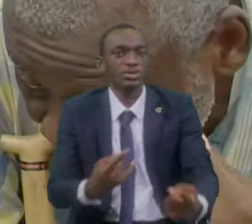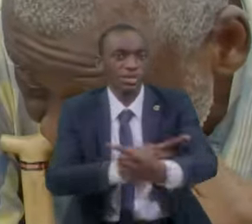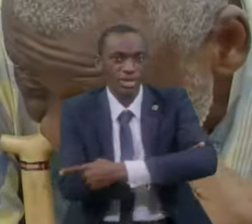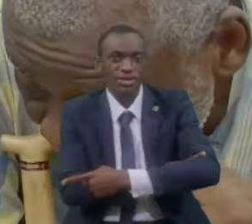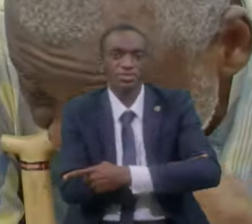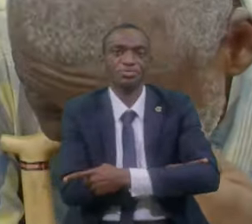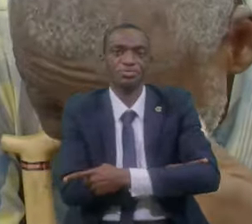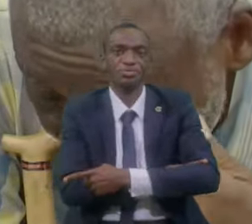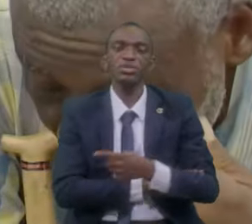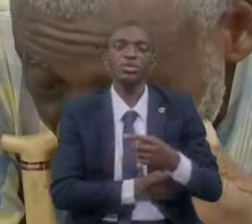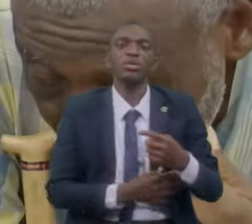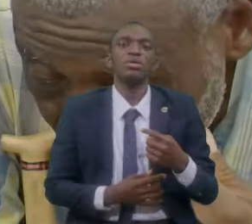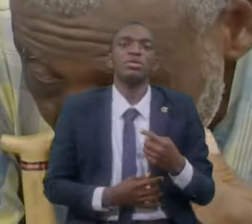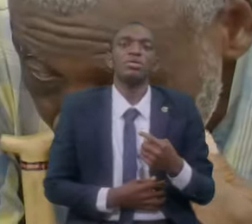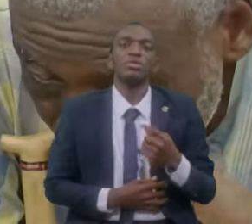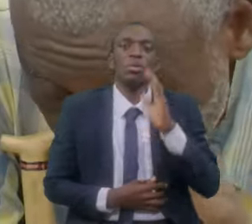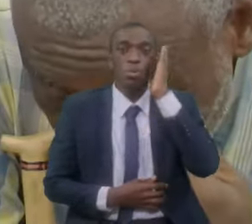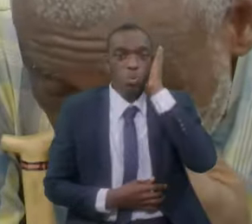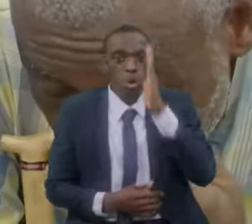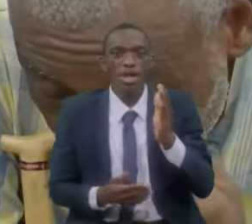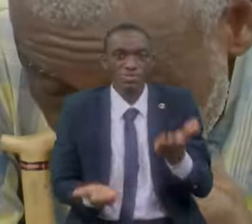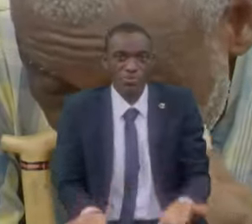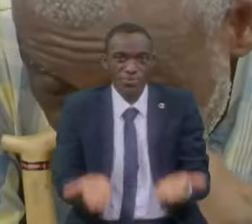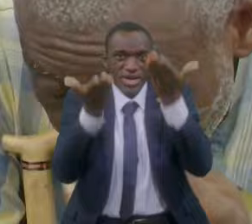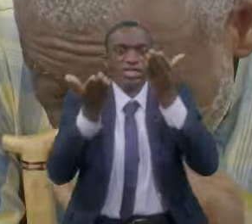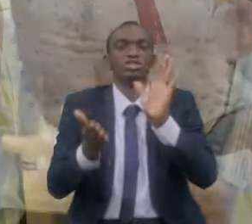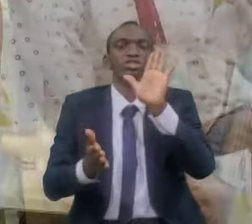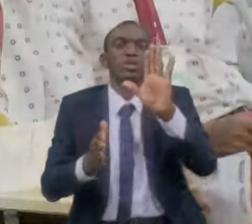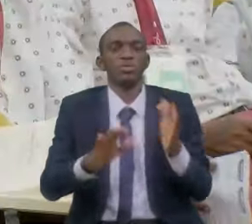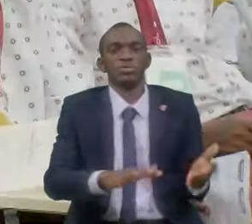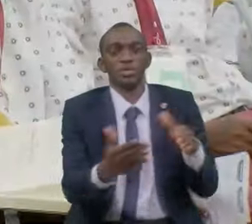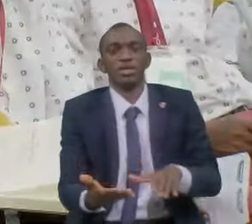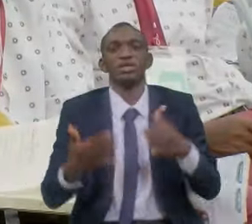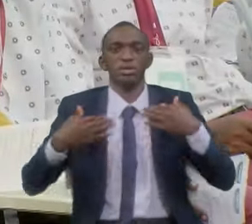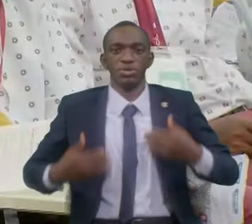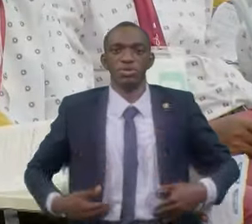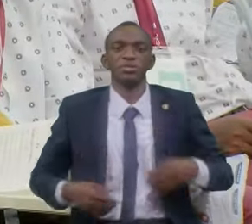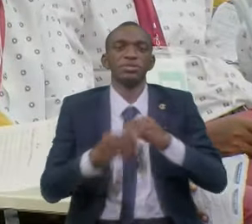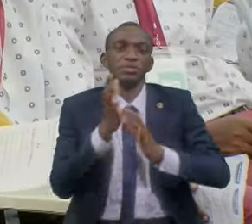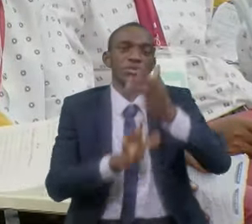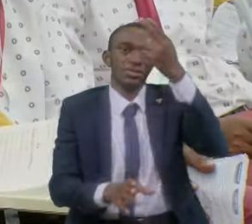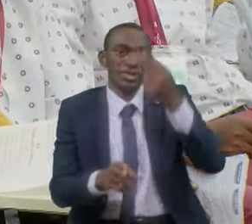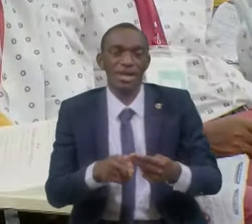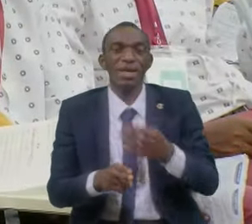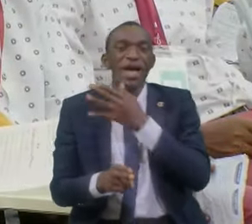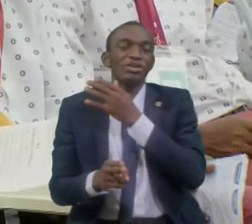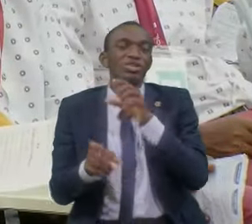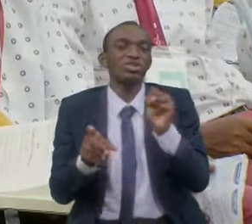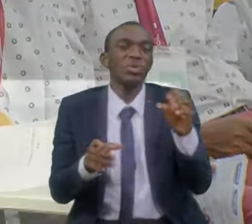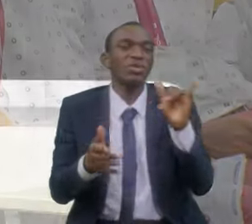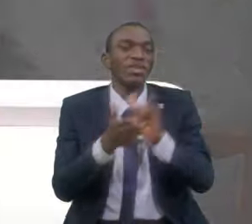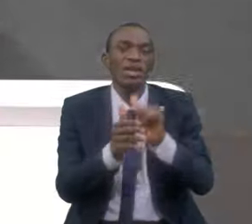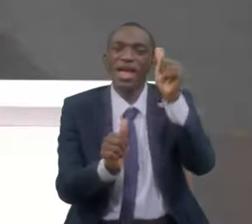will quicken your mortal body so that everything